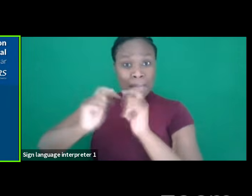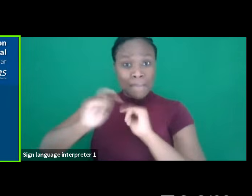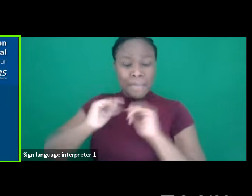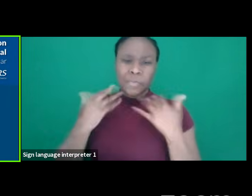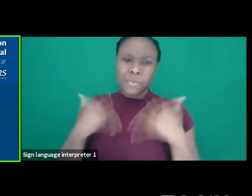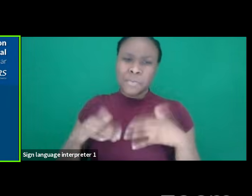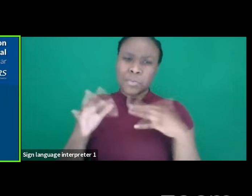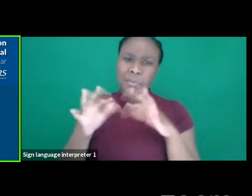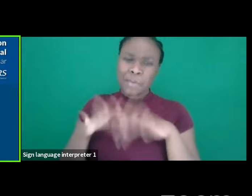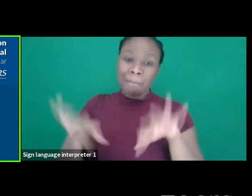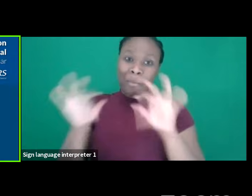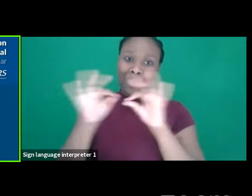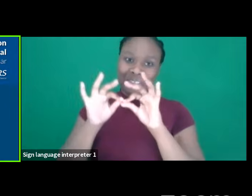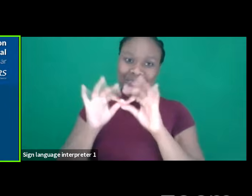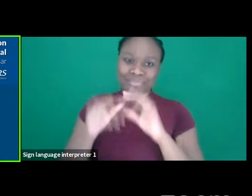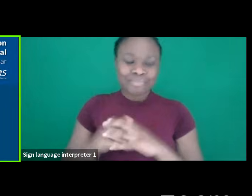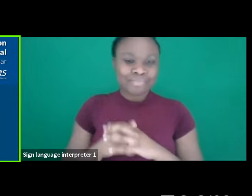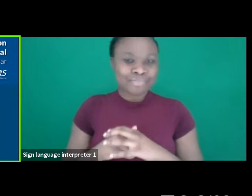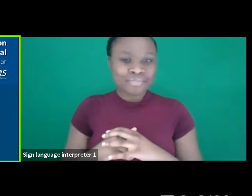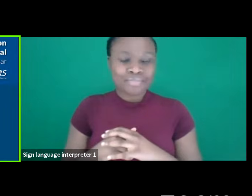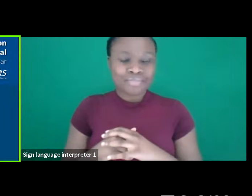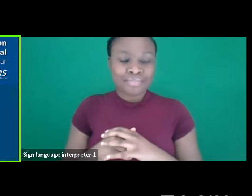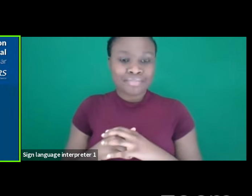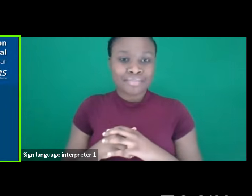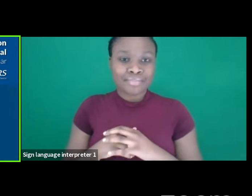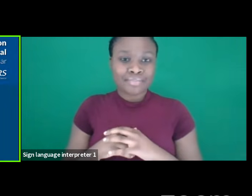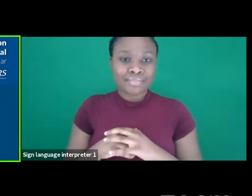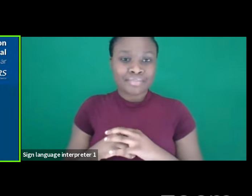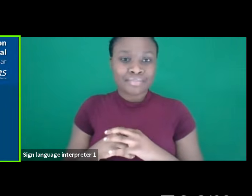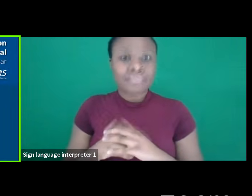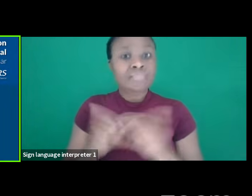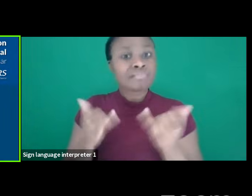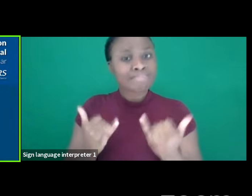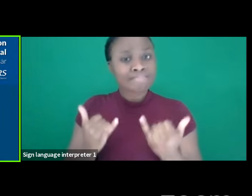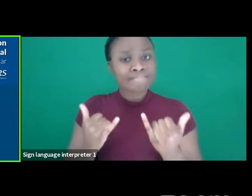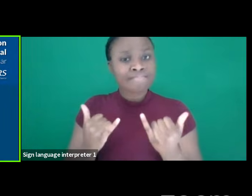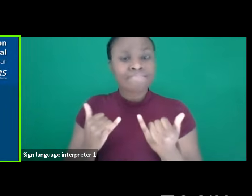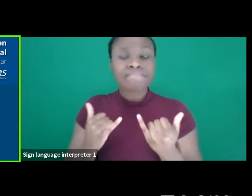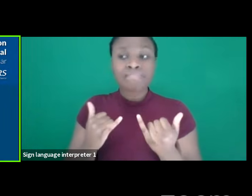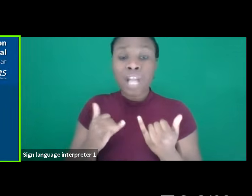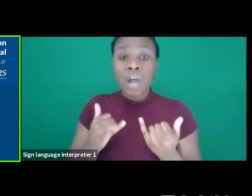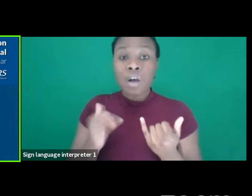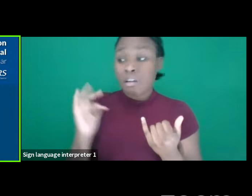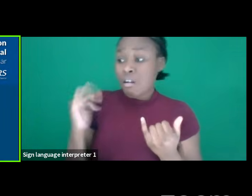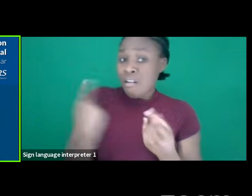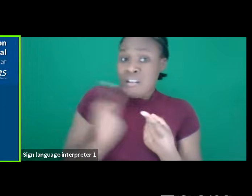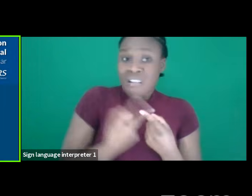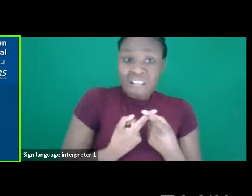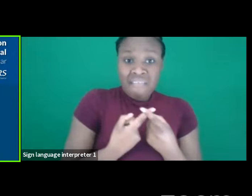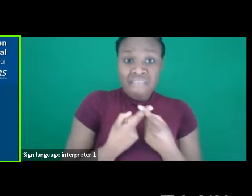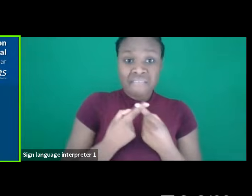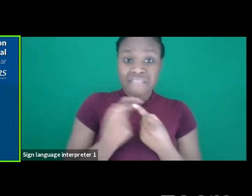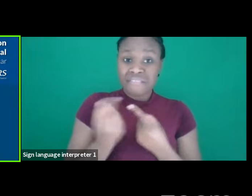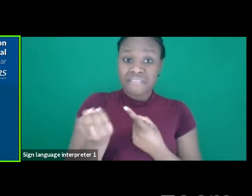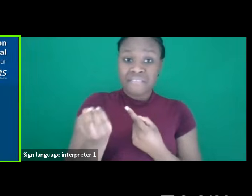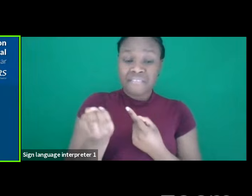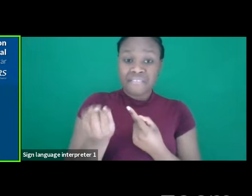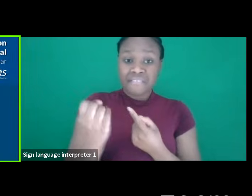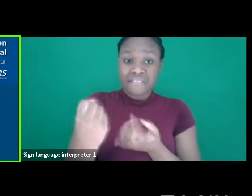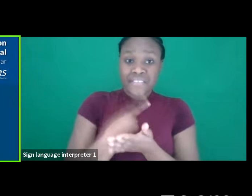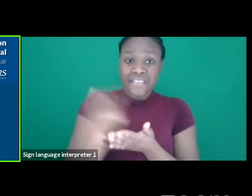few minutes to just touch on some feedback on filing season so far. All of you will